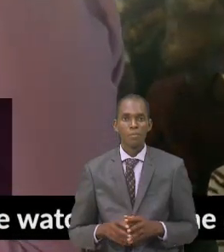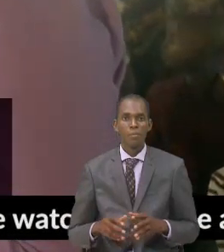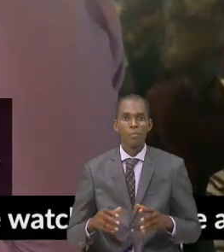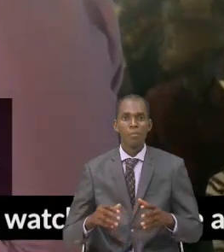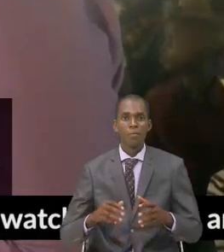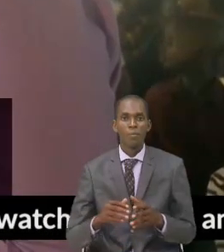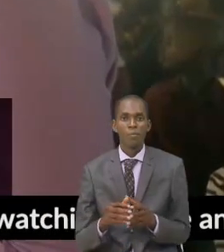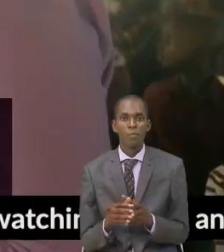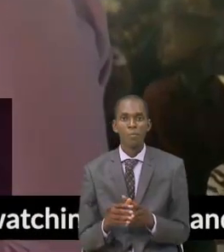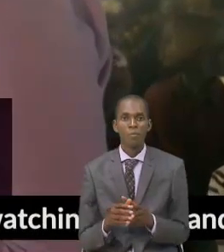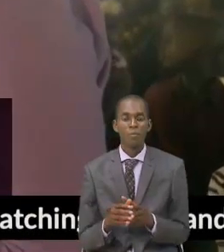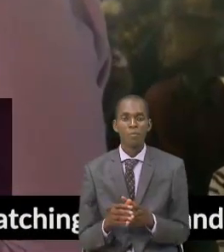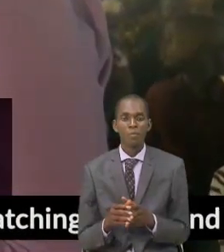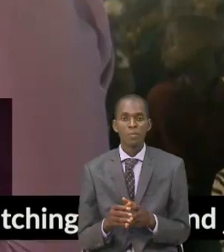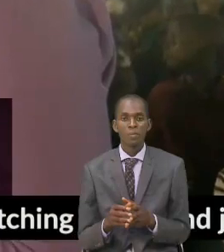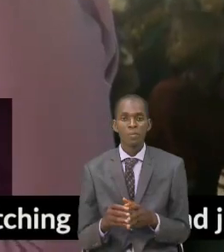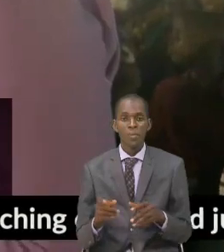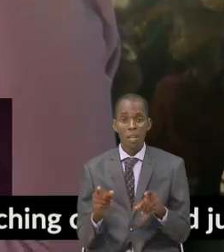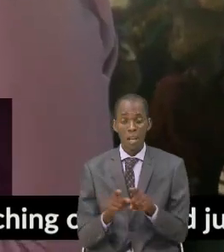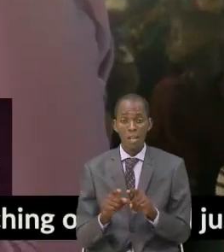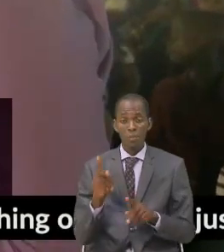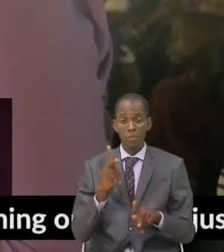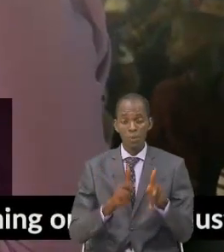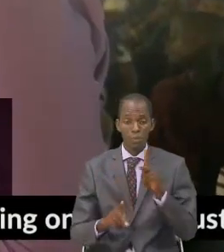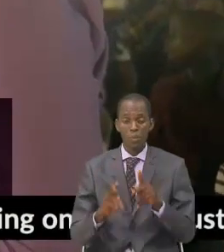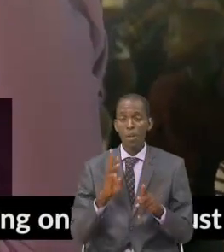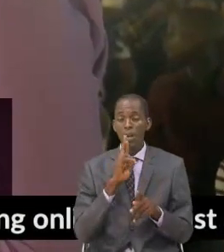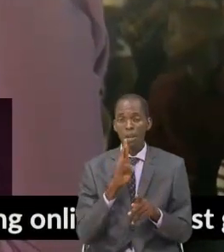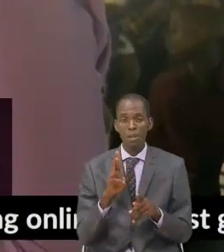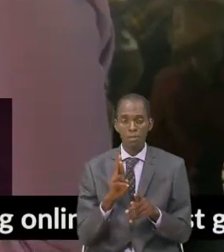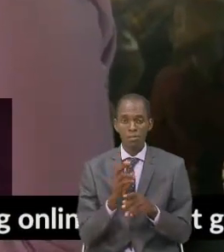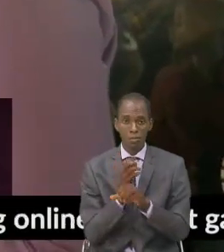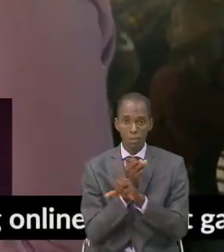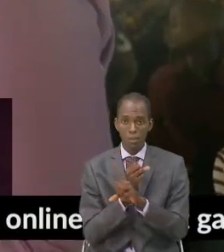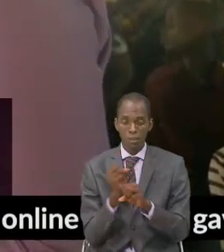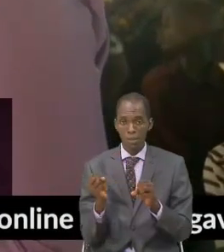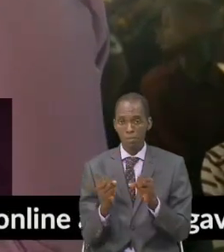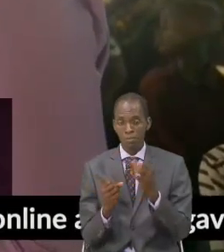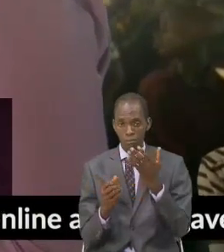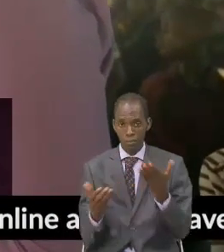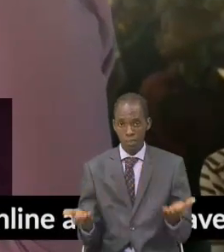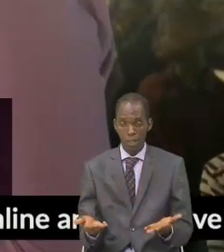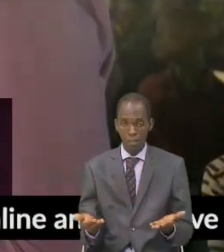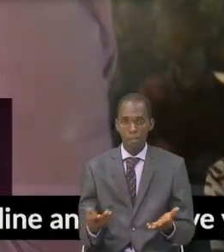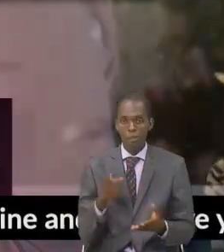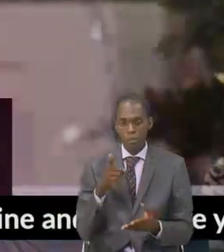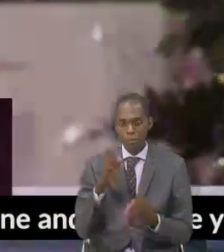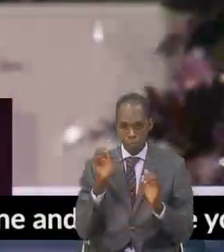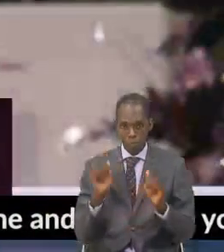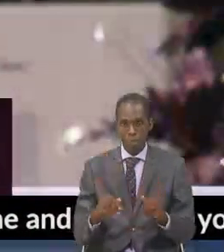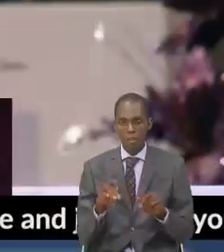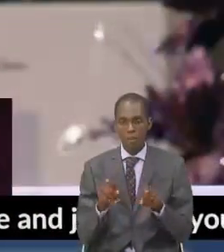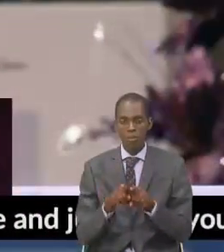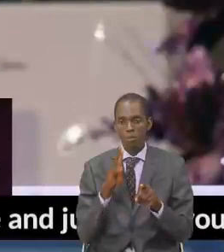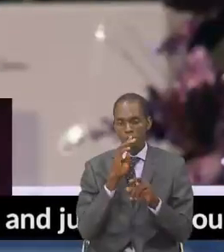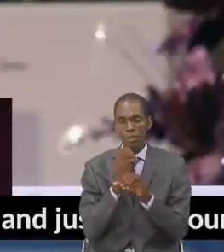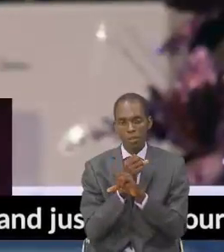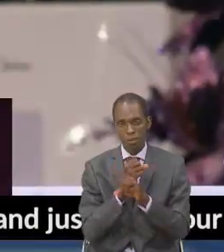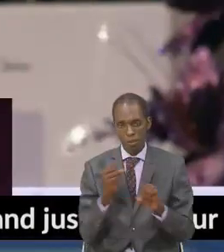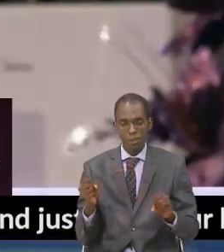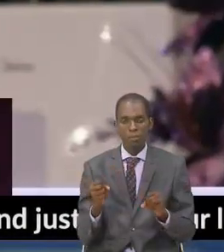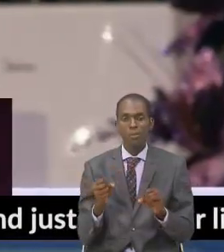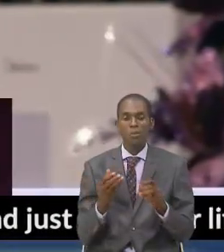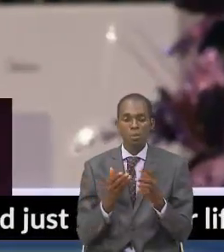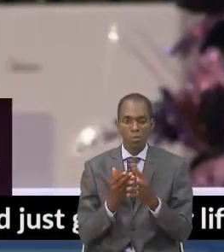As people are getting saved here, you can be also get saved online. Believe the man of God.